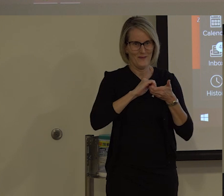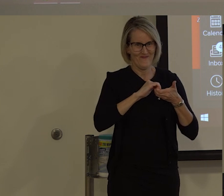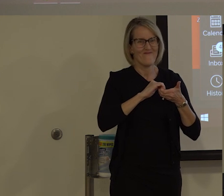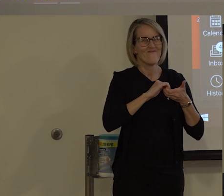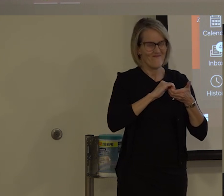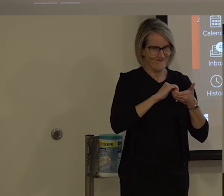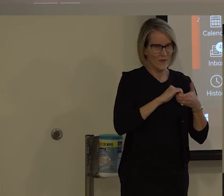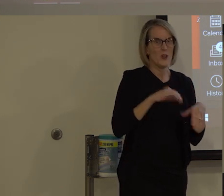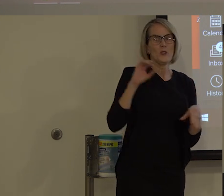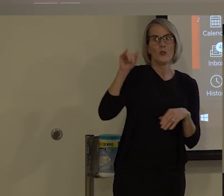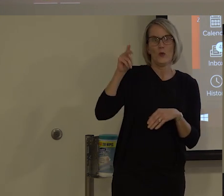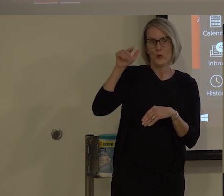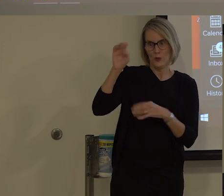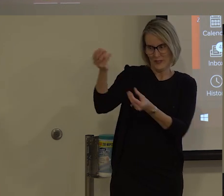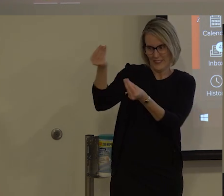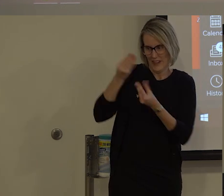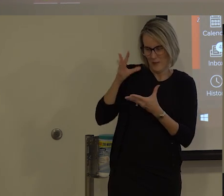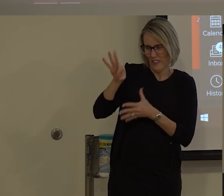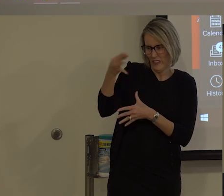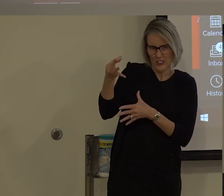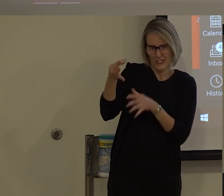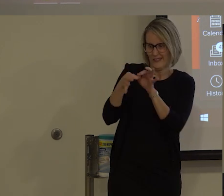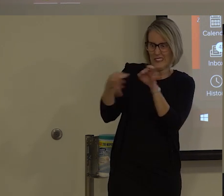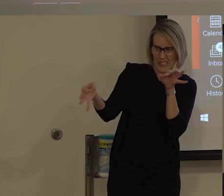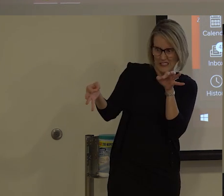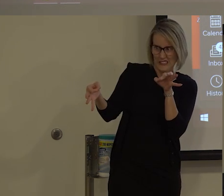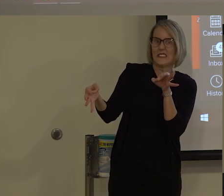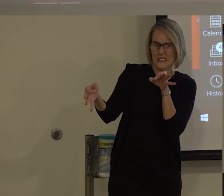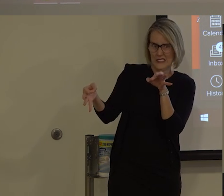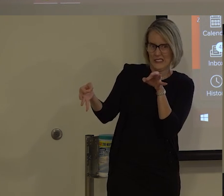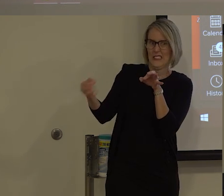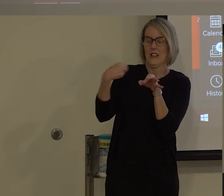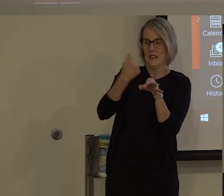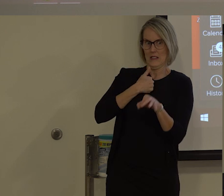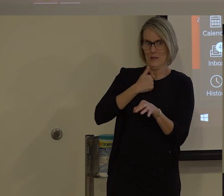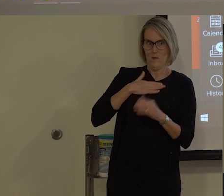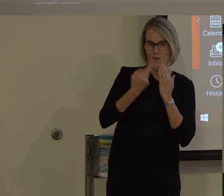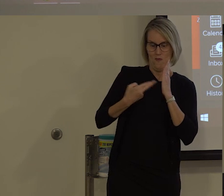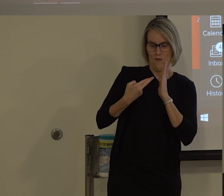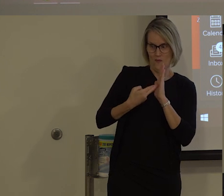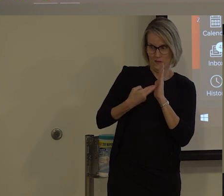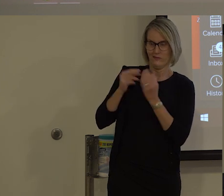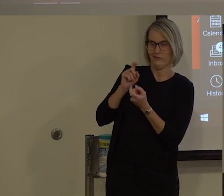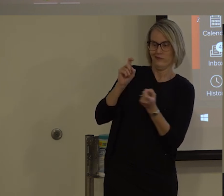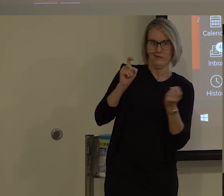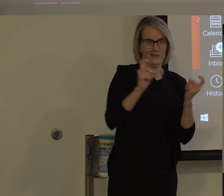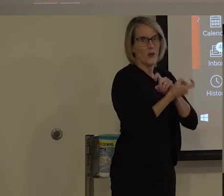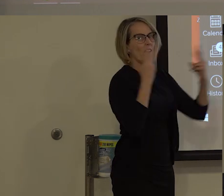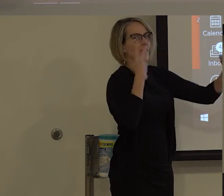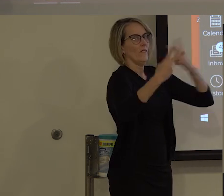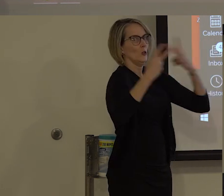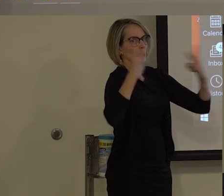with content in French, so give me the text version of it, and then I transform it into the sort of visual